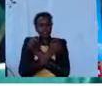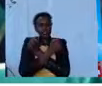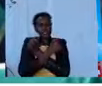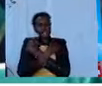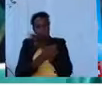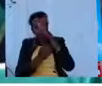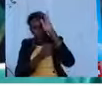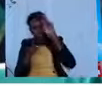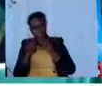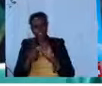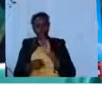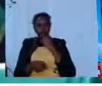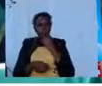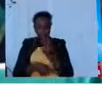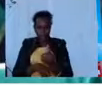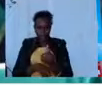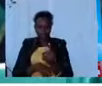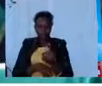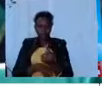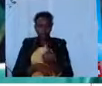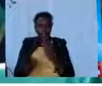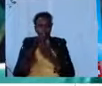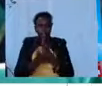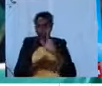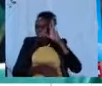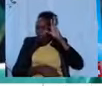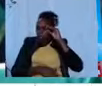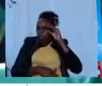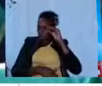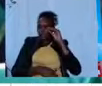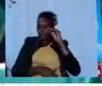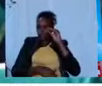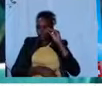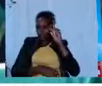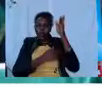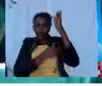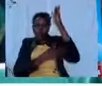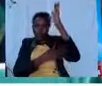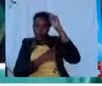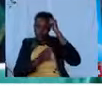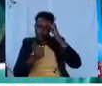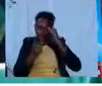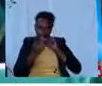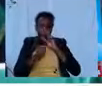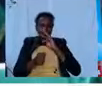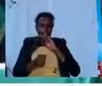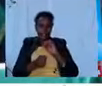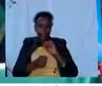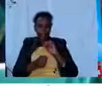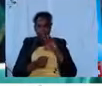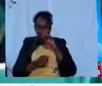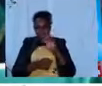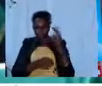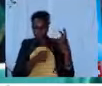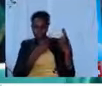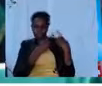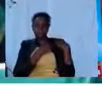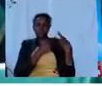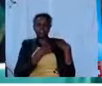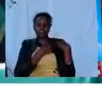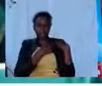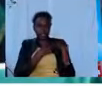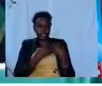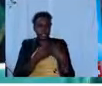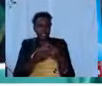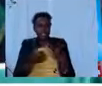he commanded. And through Moses, God reminded them their duty. And